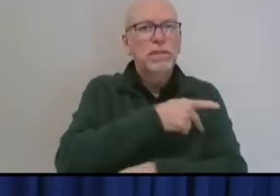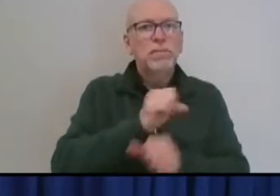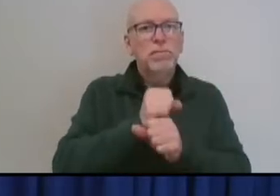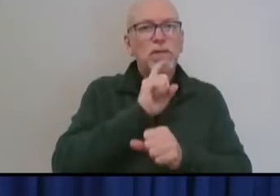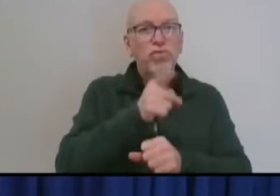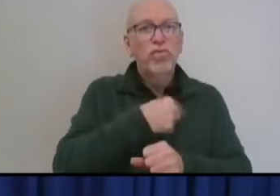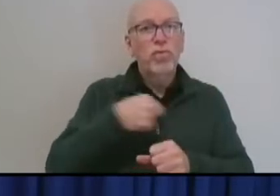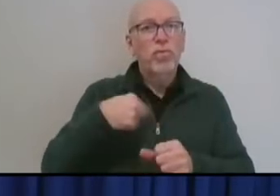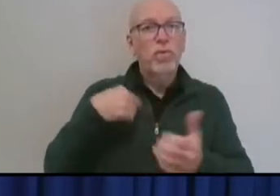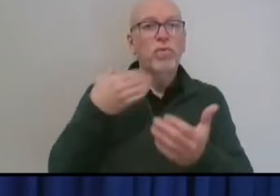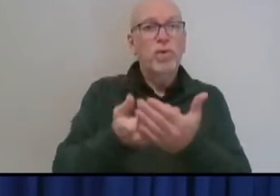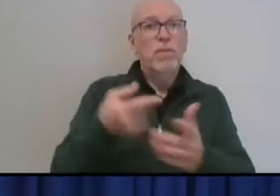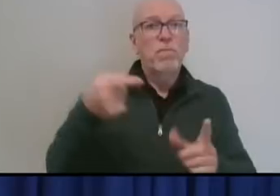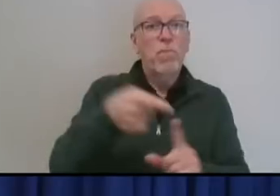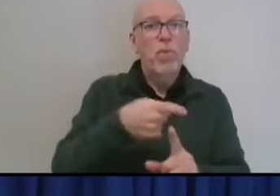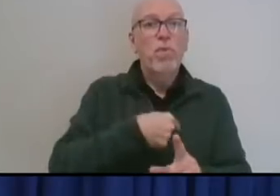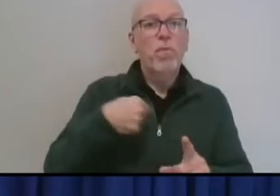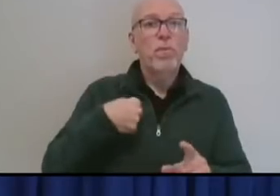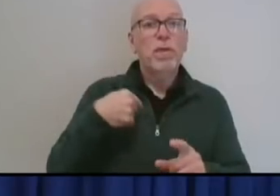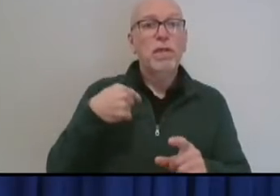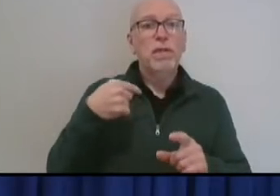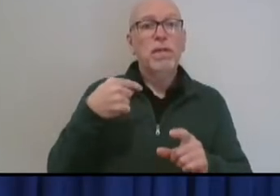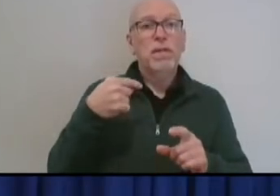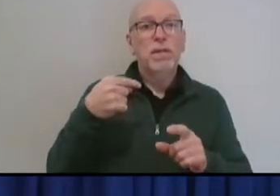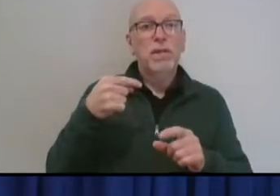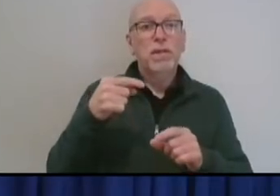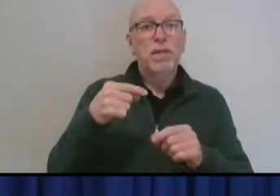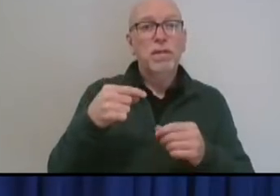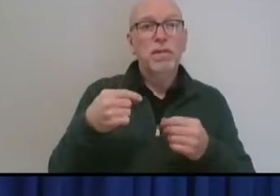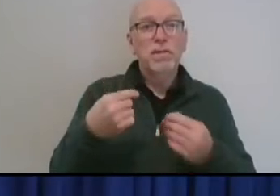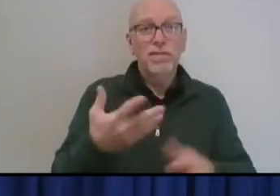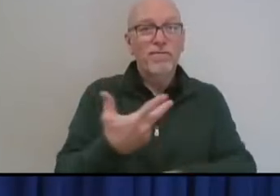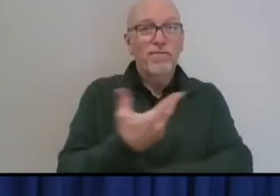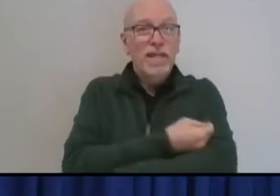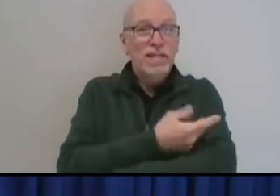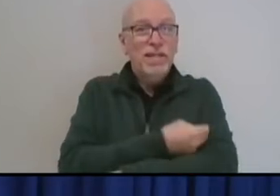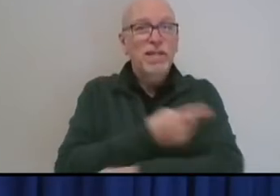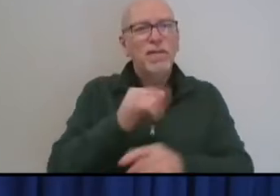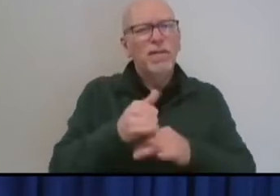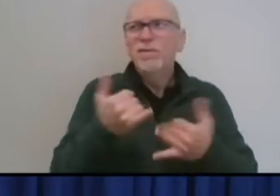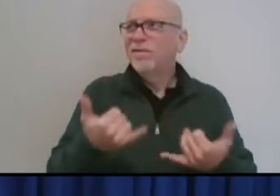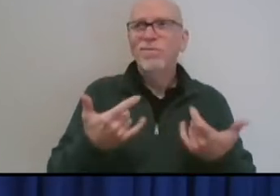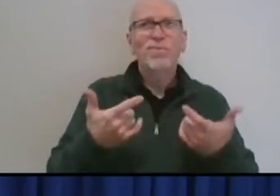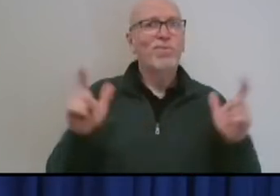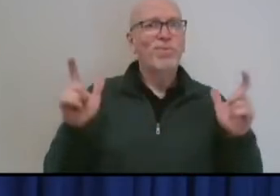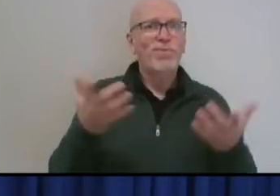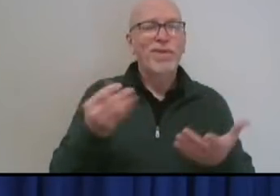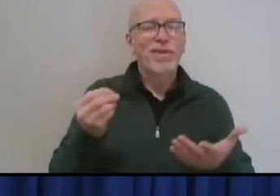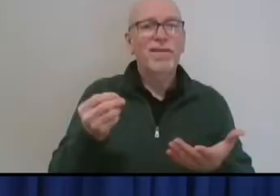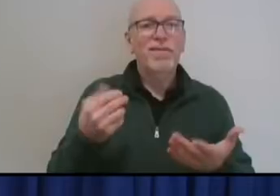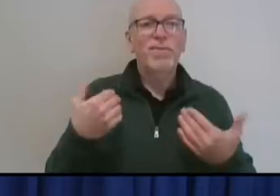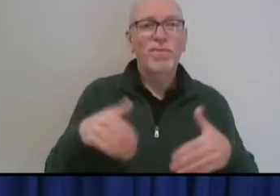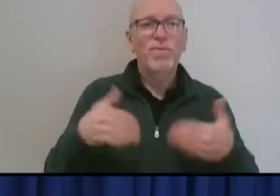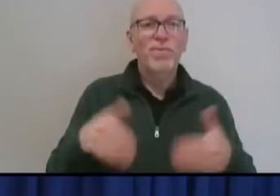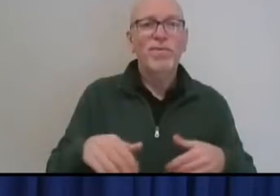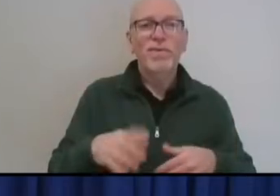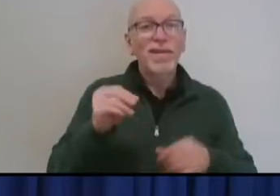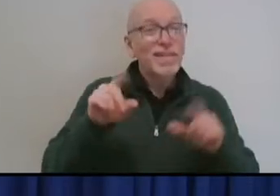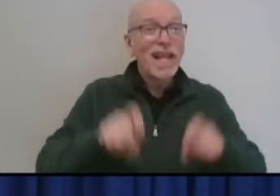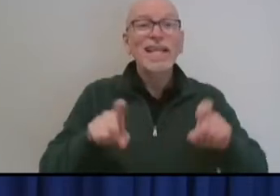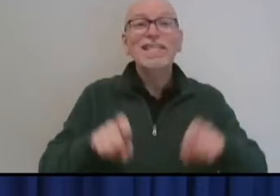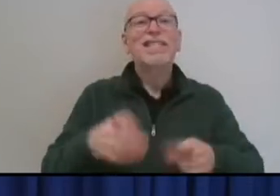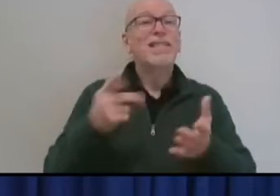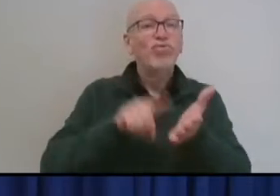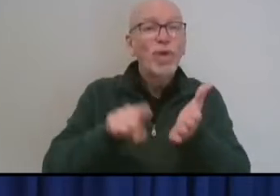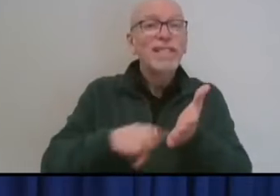point that we were administering vaccinations. This is huge. And and testing and tracing